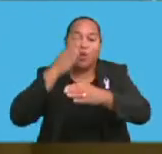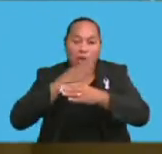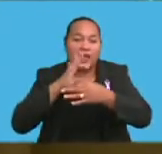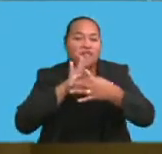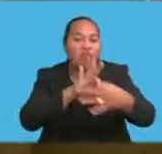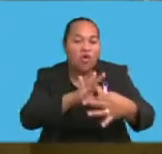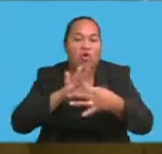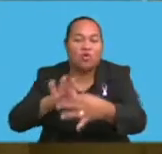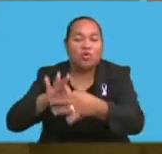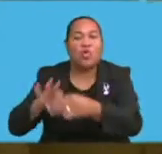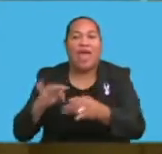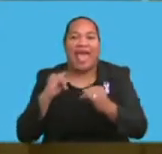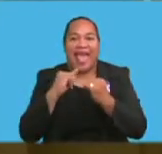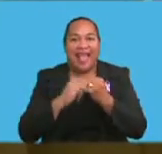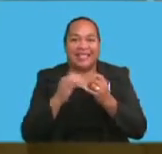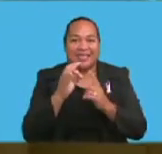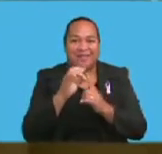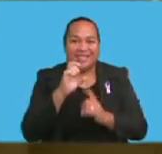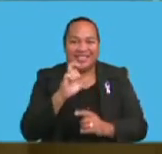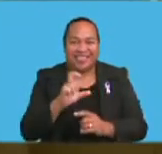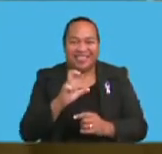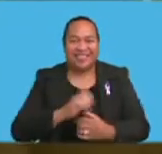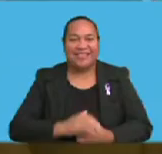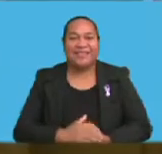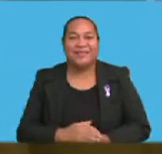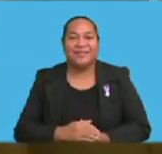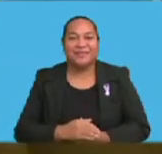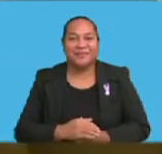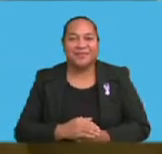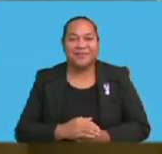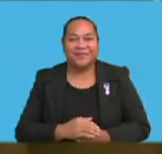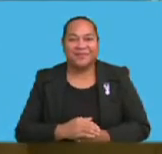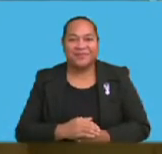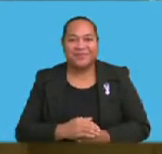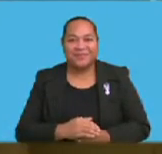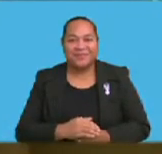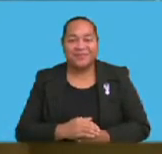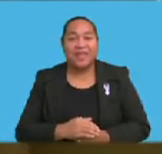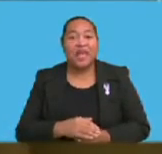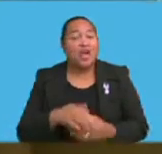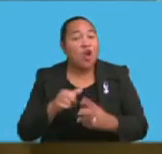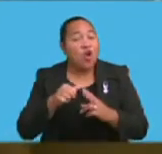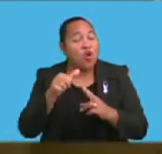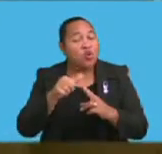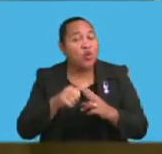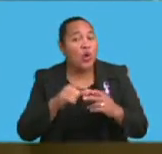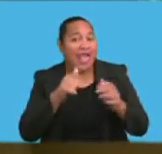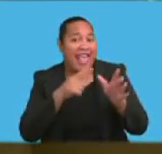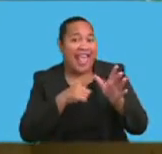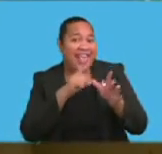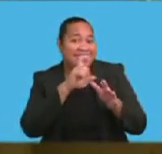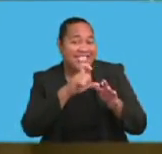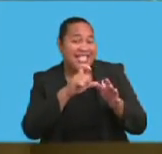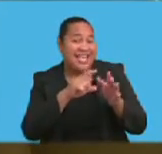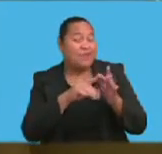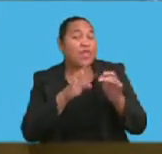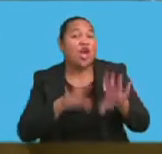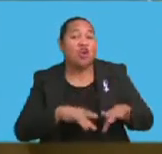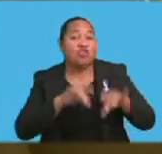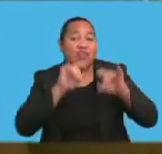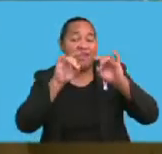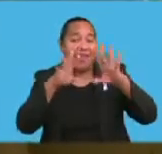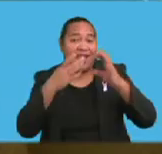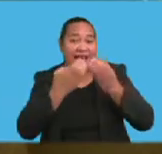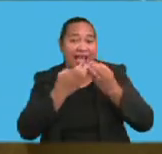Community, SPC, and of course the ACIAR, that's the Australian